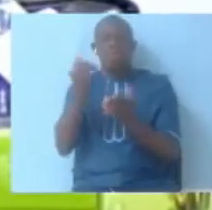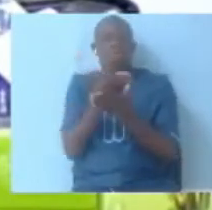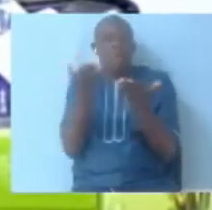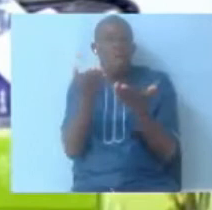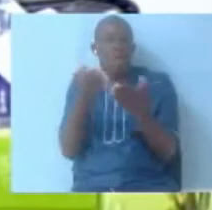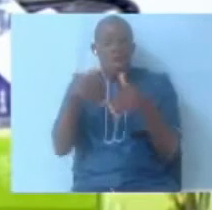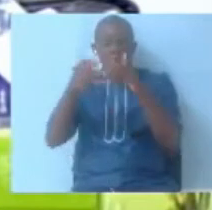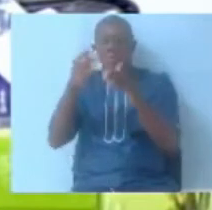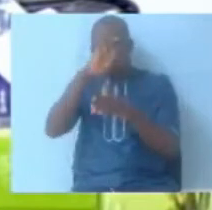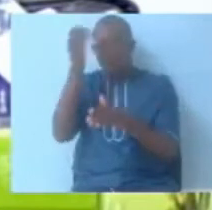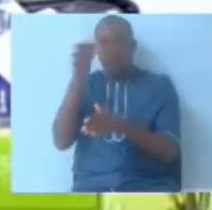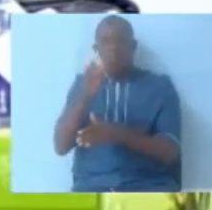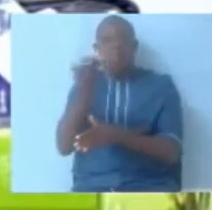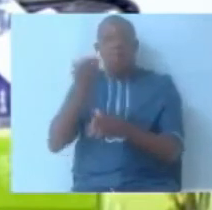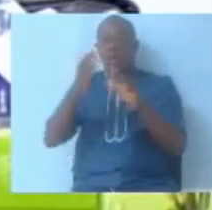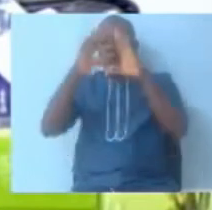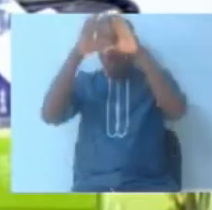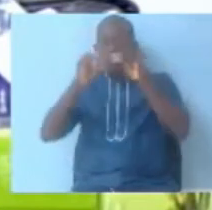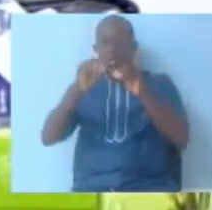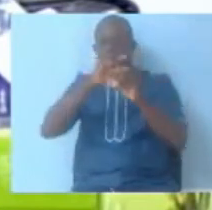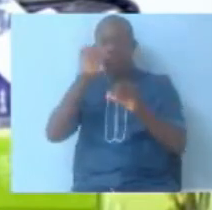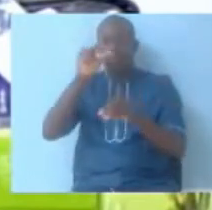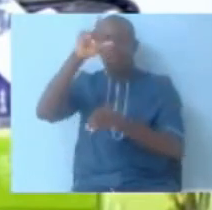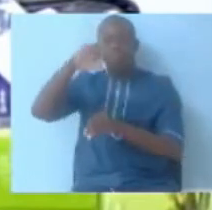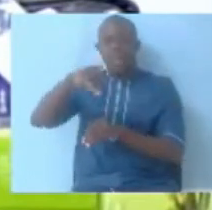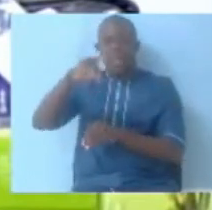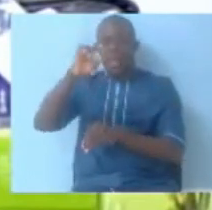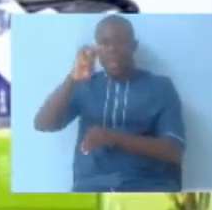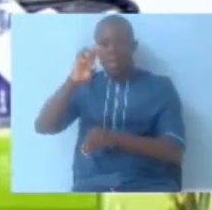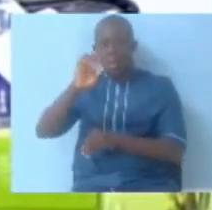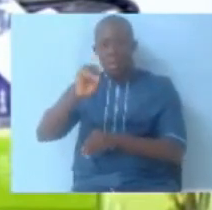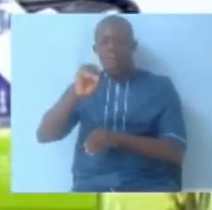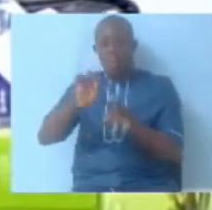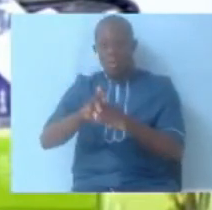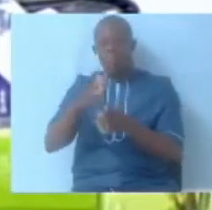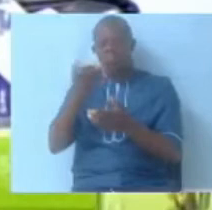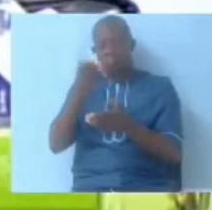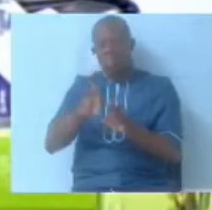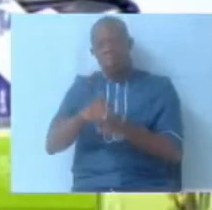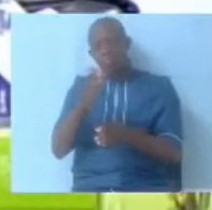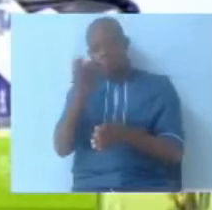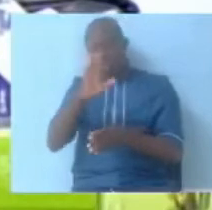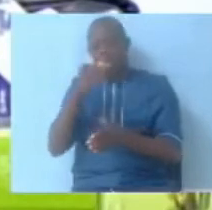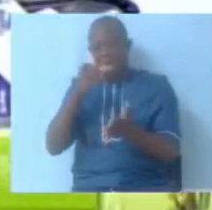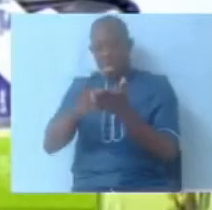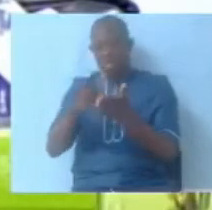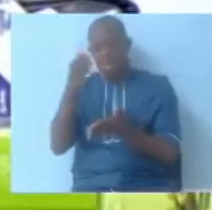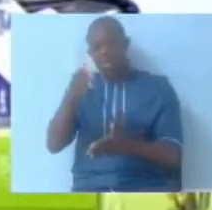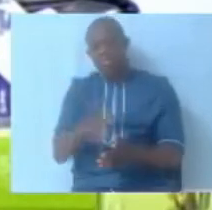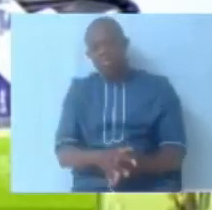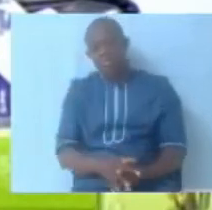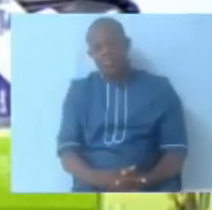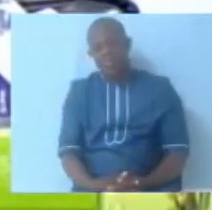from the personal management office PMO. Andu yembay birie letter o nyinati nye aketako kaito nying abota do